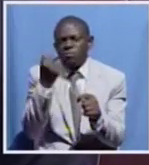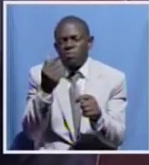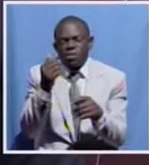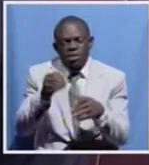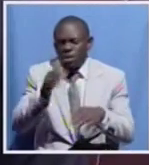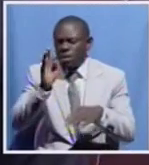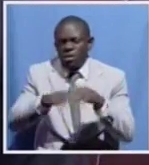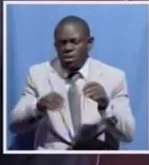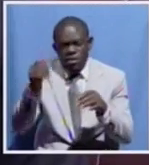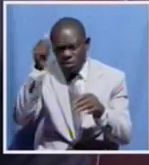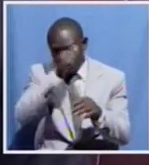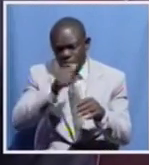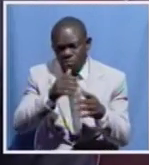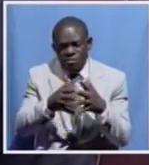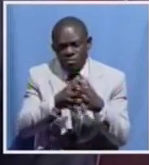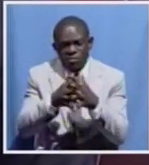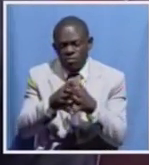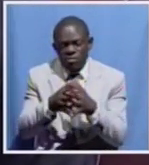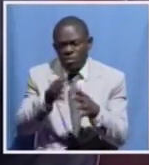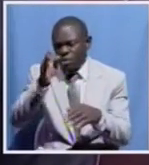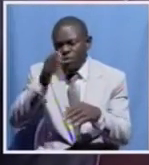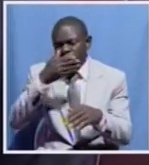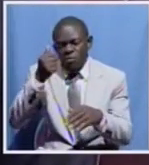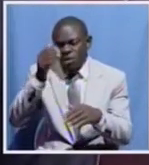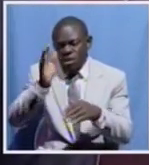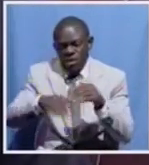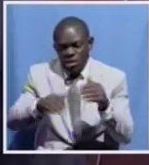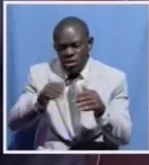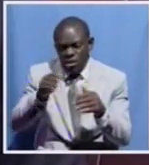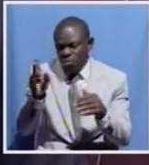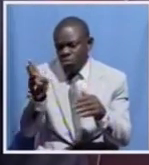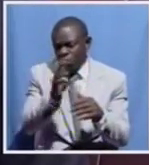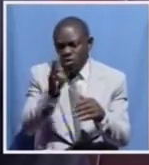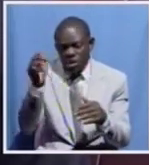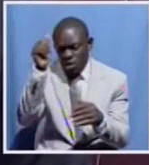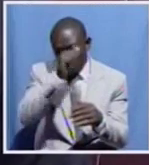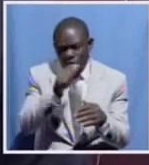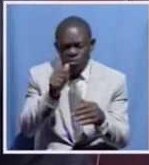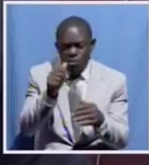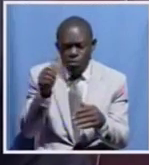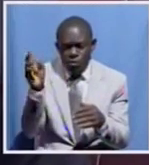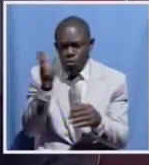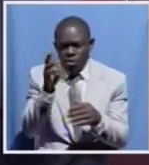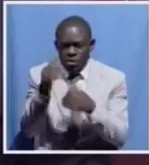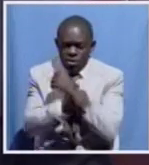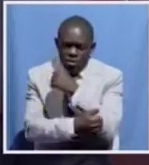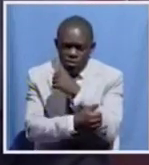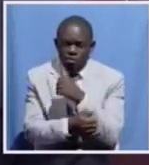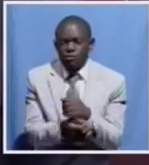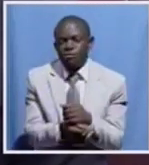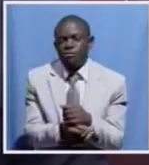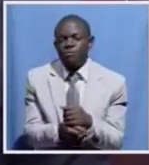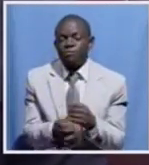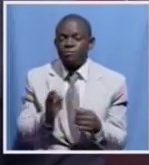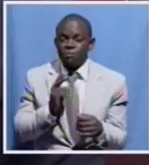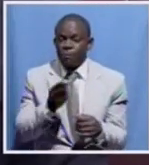even Western countries. And you know, people will say, but why are you talking about other countries? But we need to compare ourselves to others. There